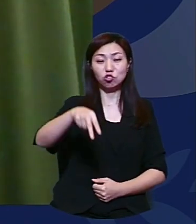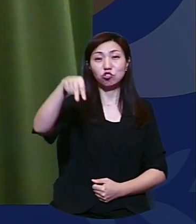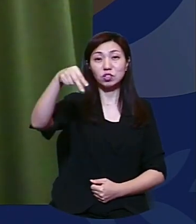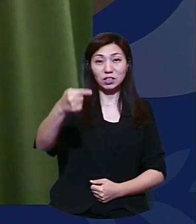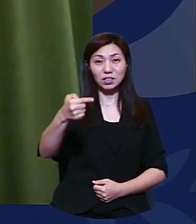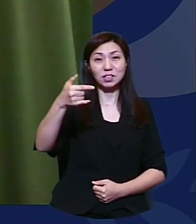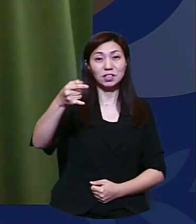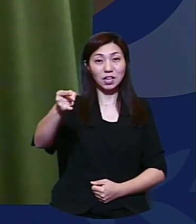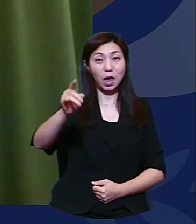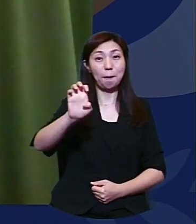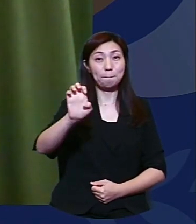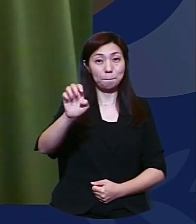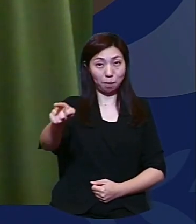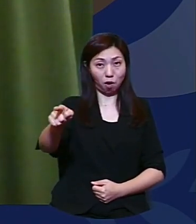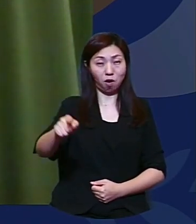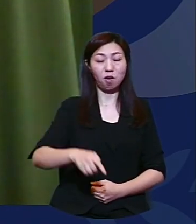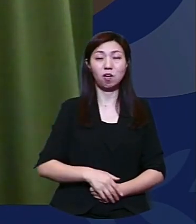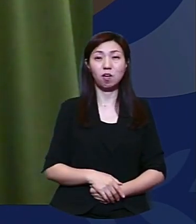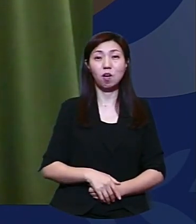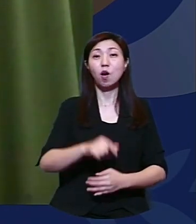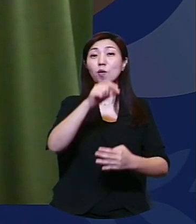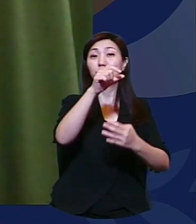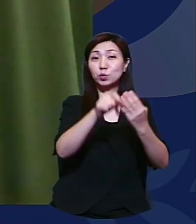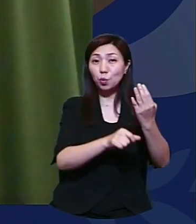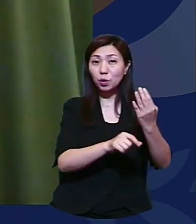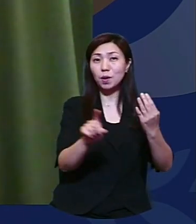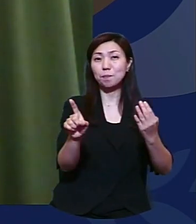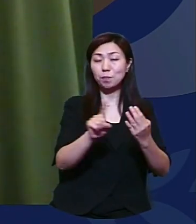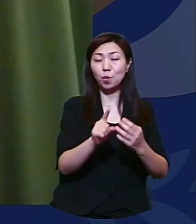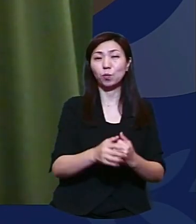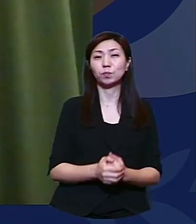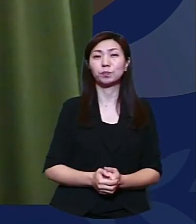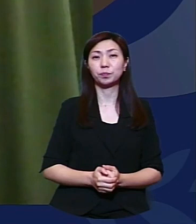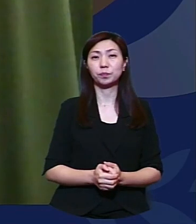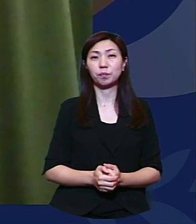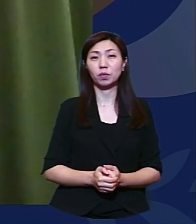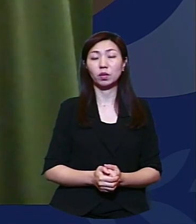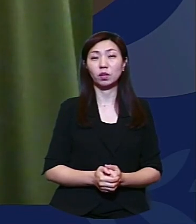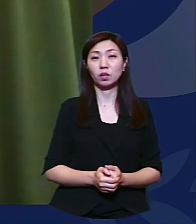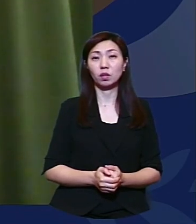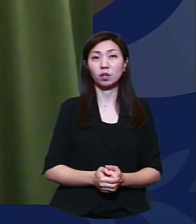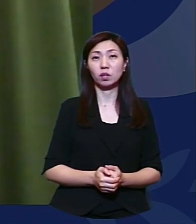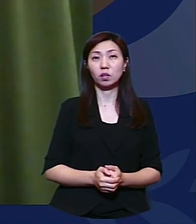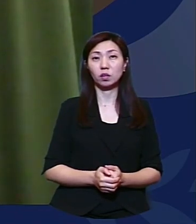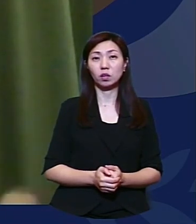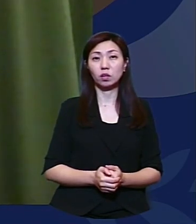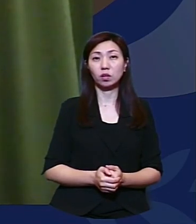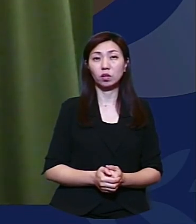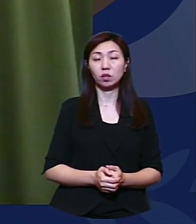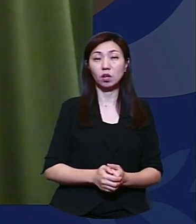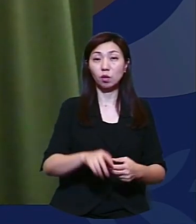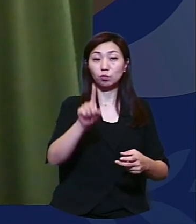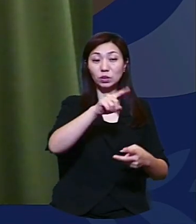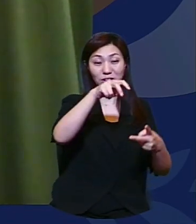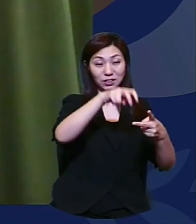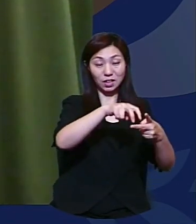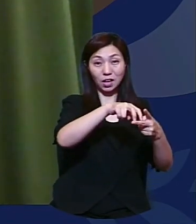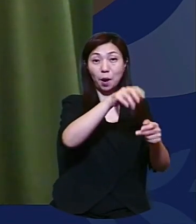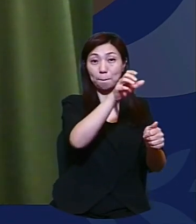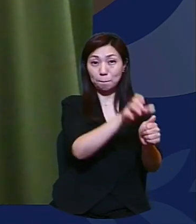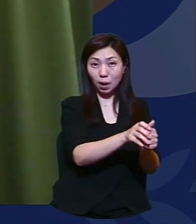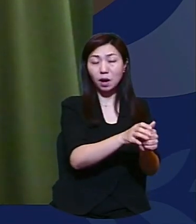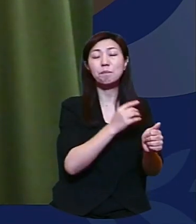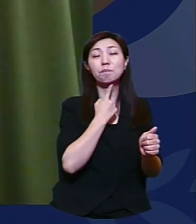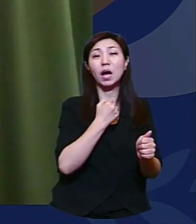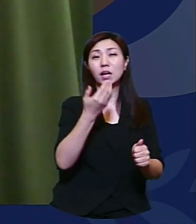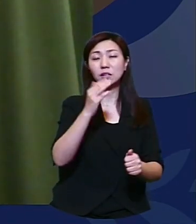We have a Youth Mappers program through our Geo Center that basically leverages online